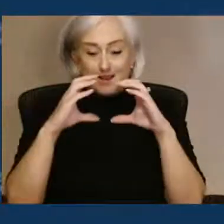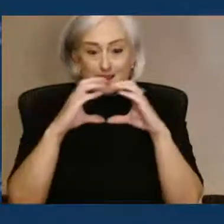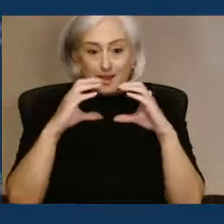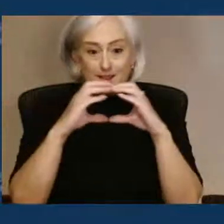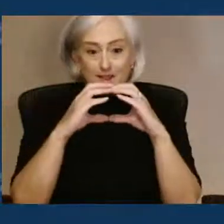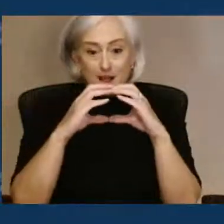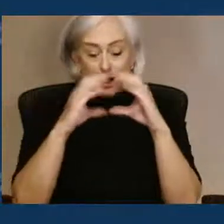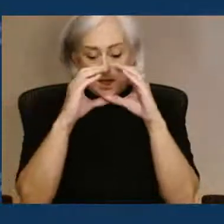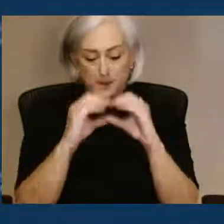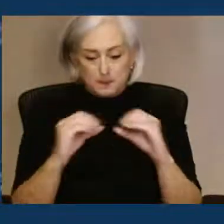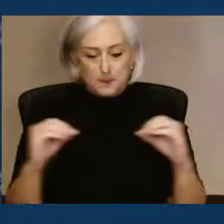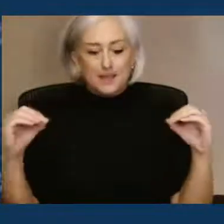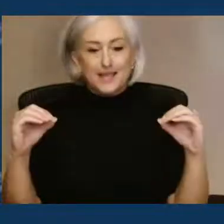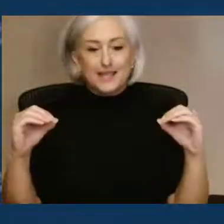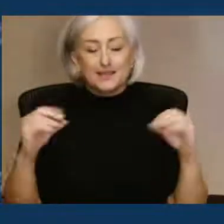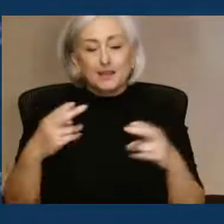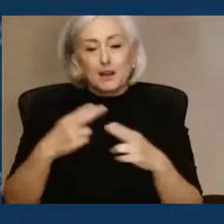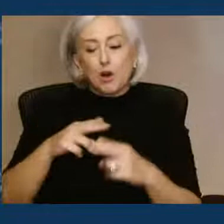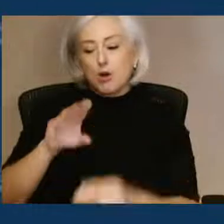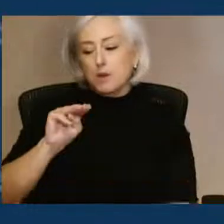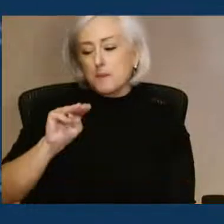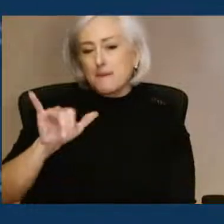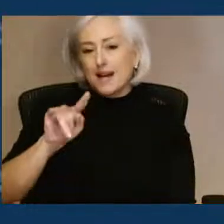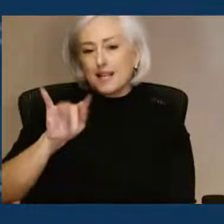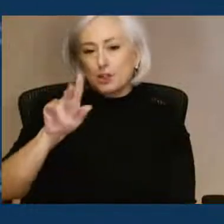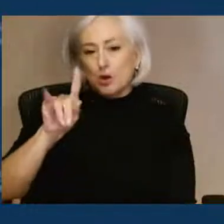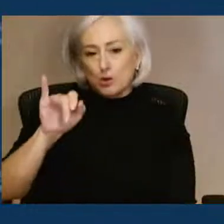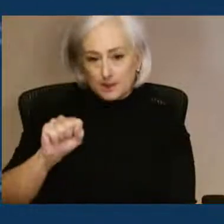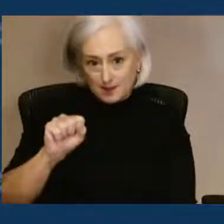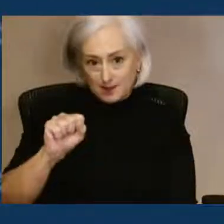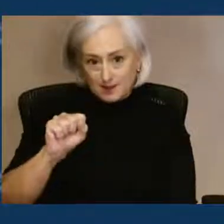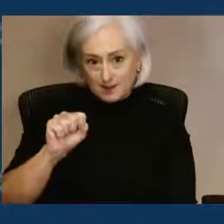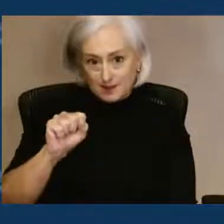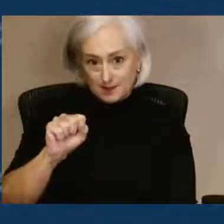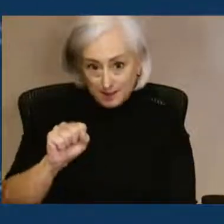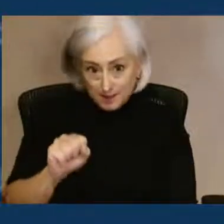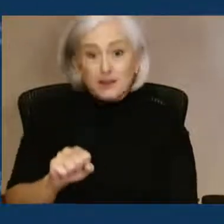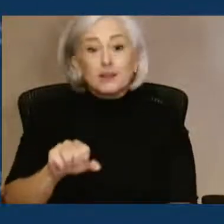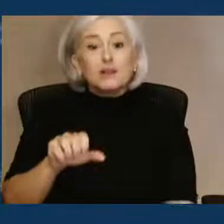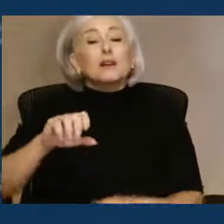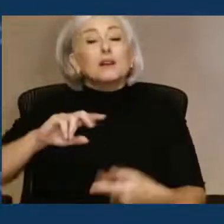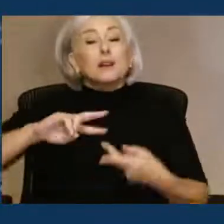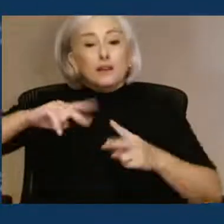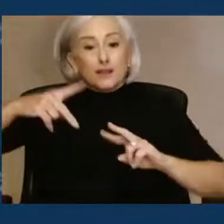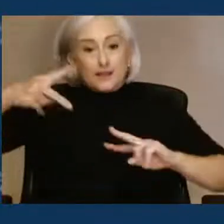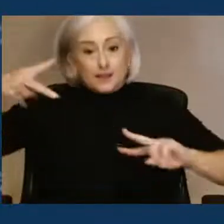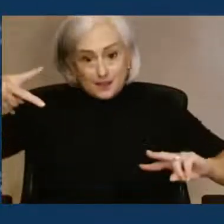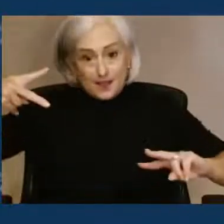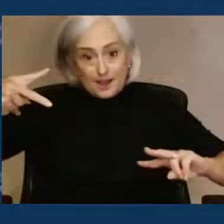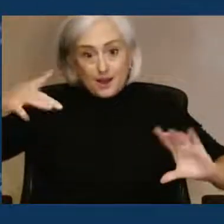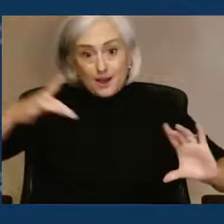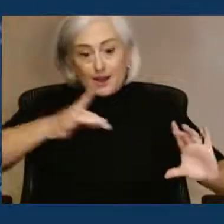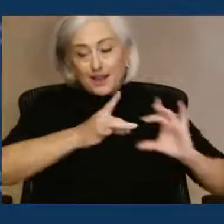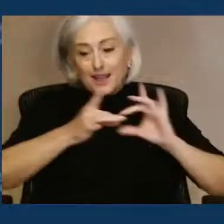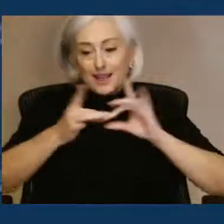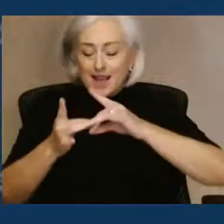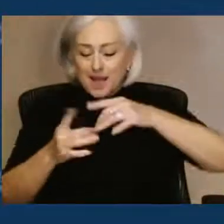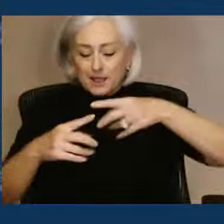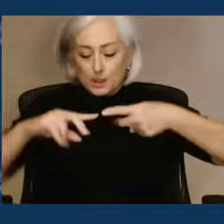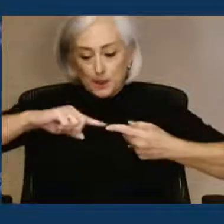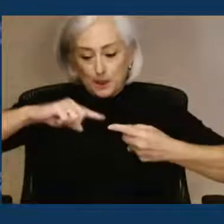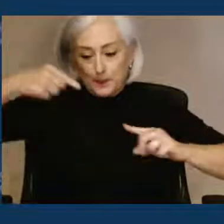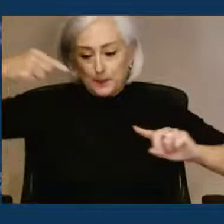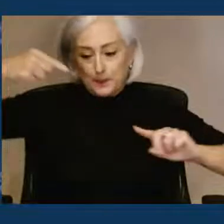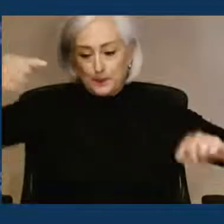mitosis. The spindle fibers attach to the centromere by microtubules through the connector core complex, which physically splits